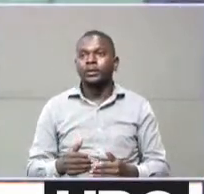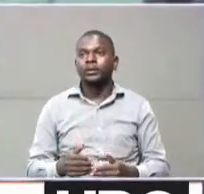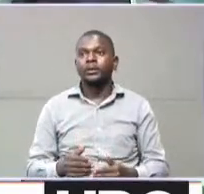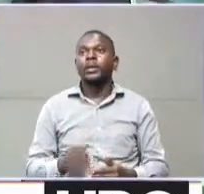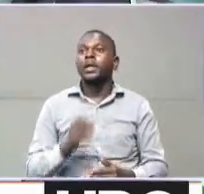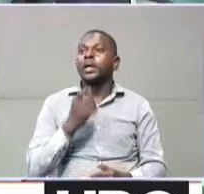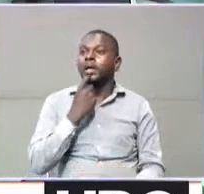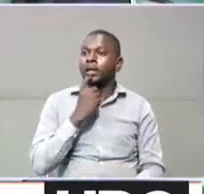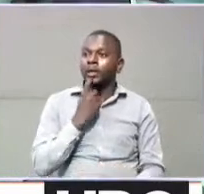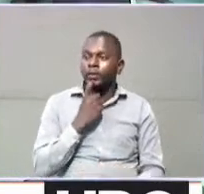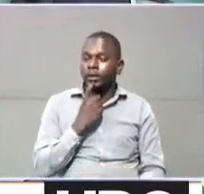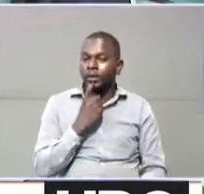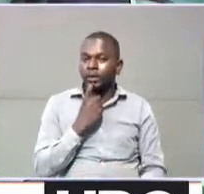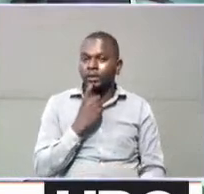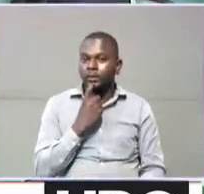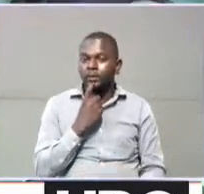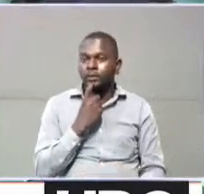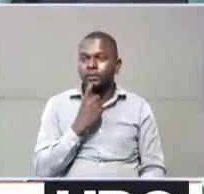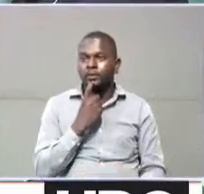moja